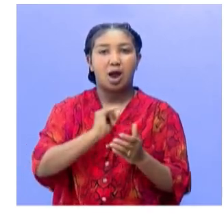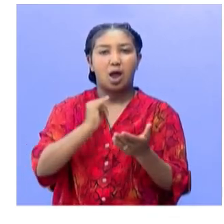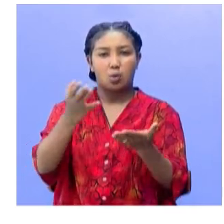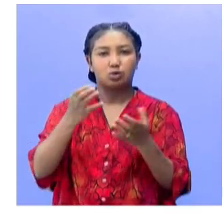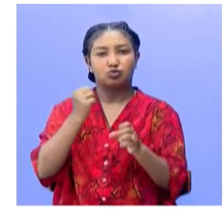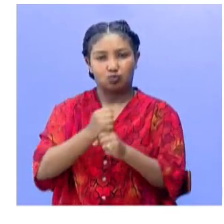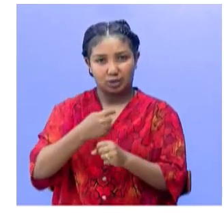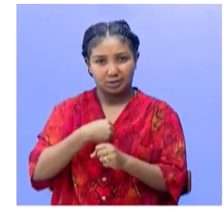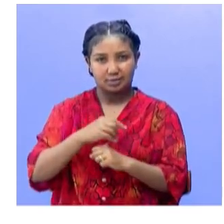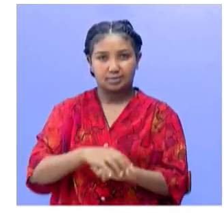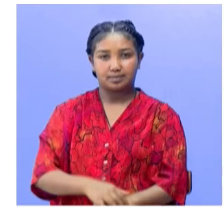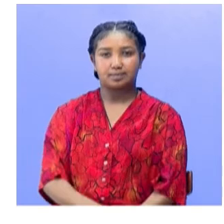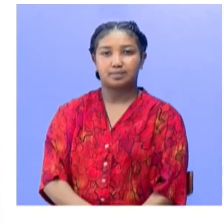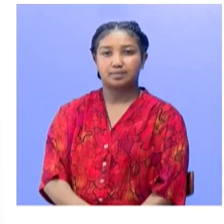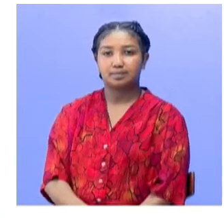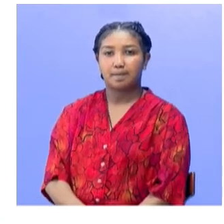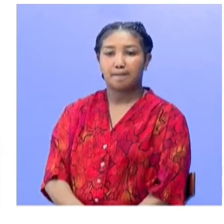do it.